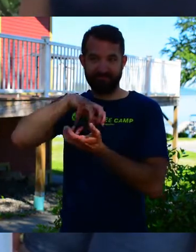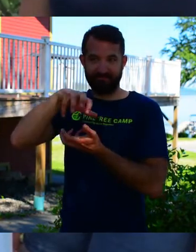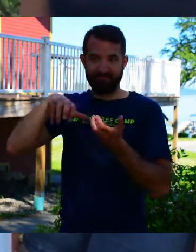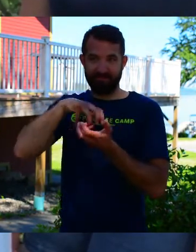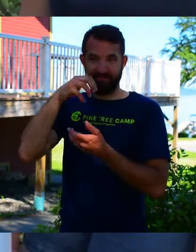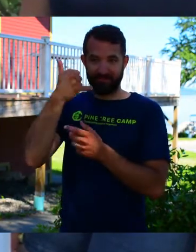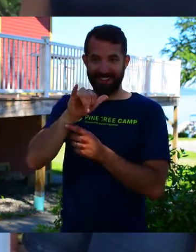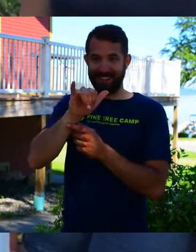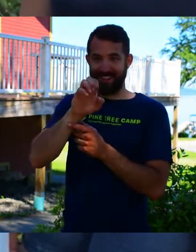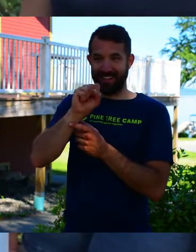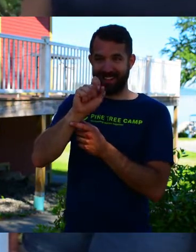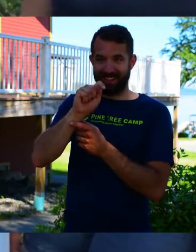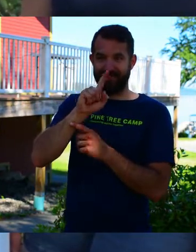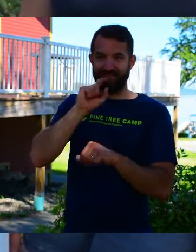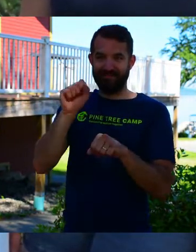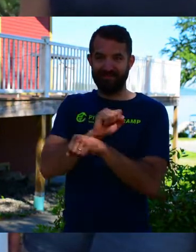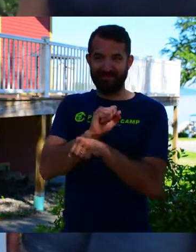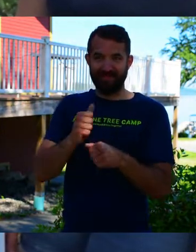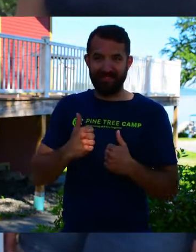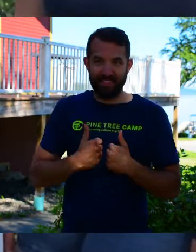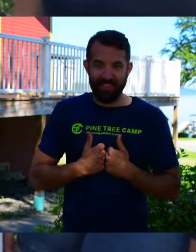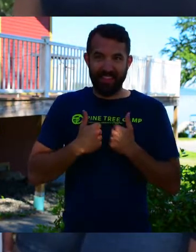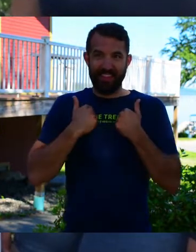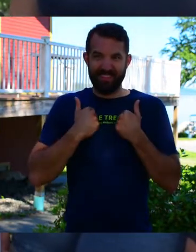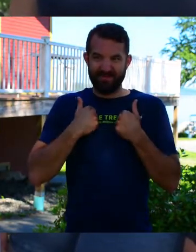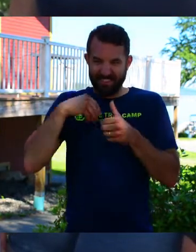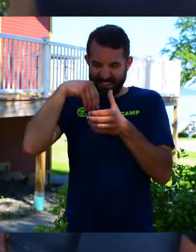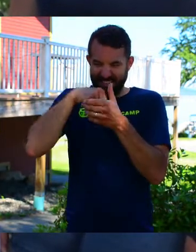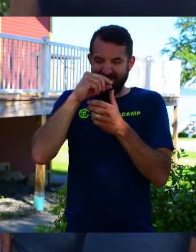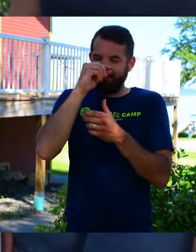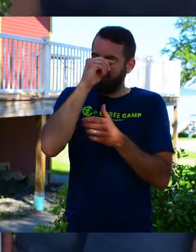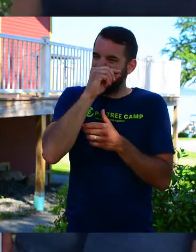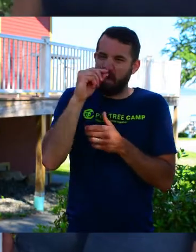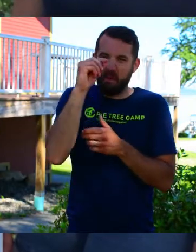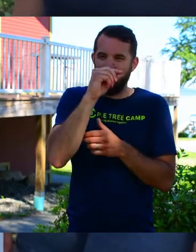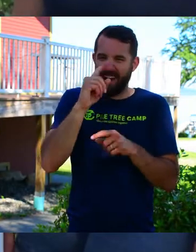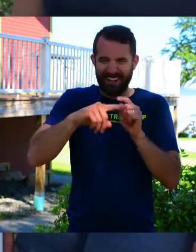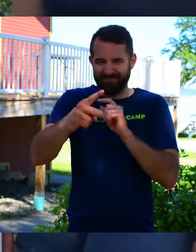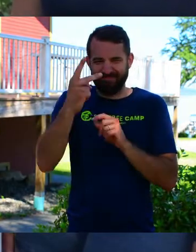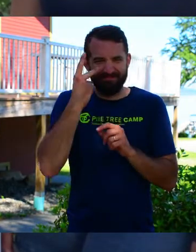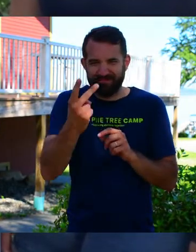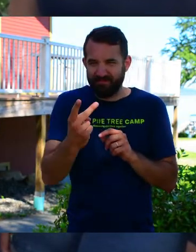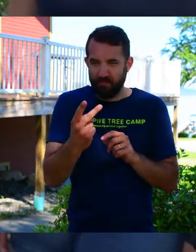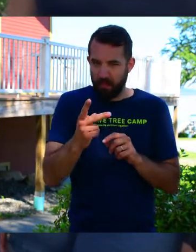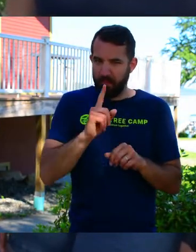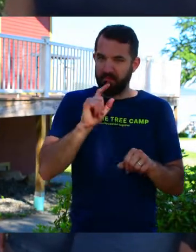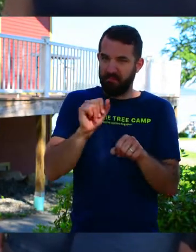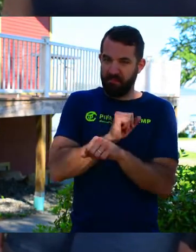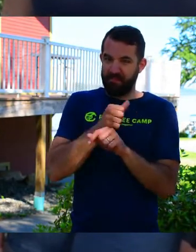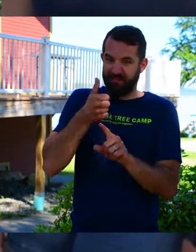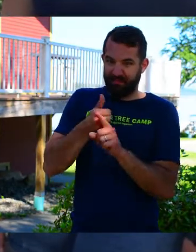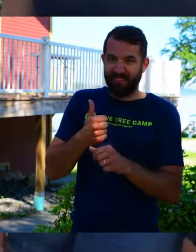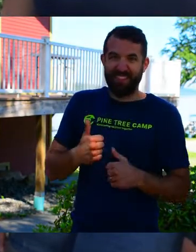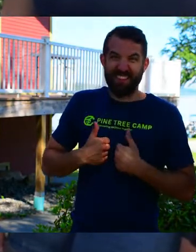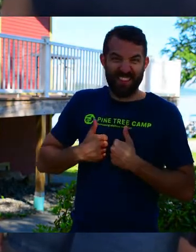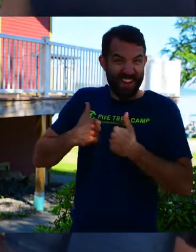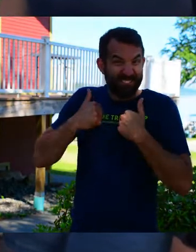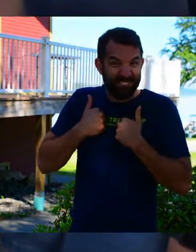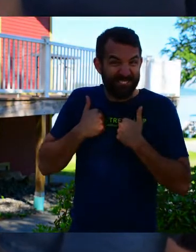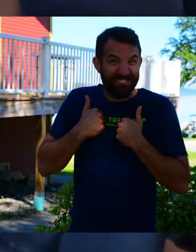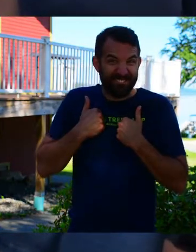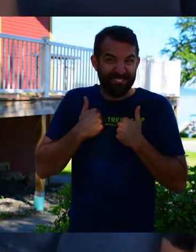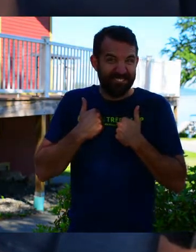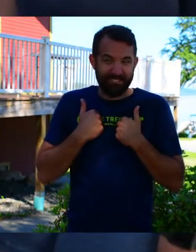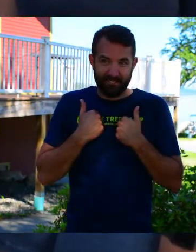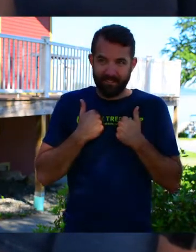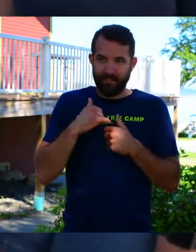it's micro. It's really, really small. We can't even see it. It's an organism, so it's alive. So what happens is the yeast eats the sugar and it feeds